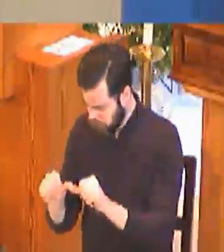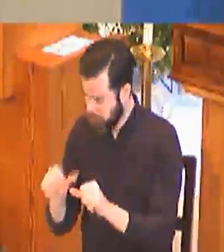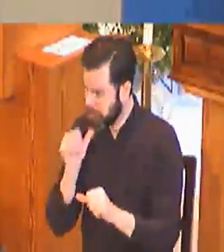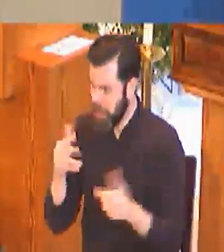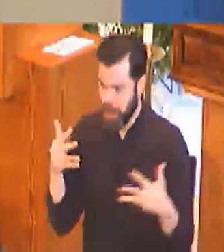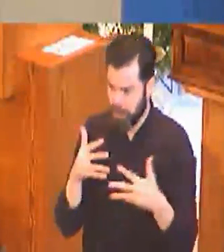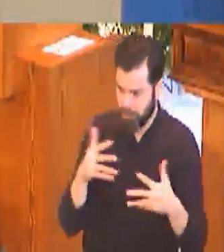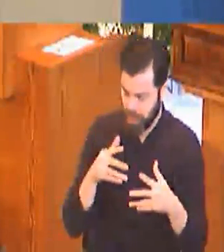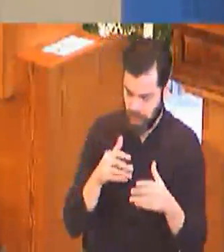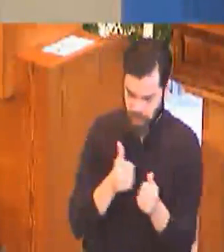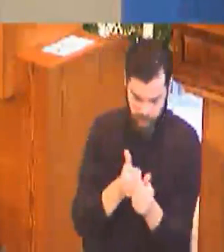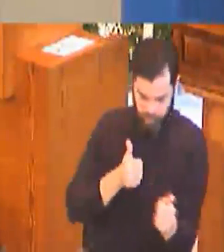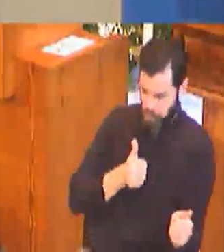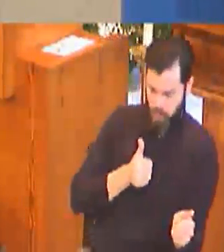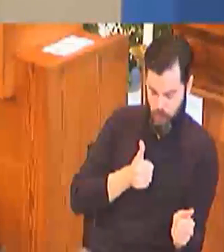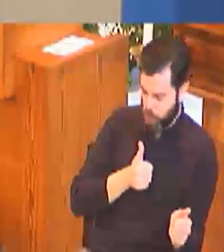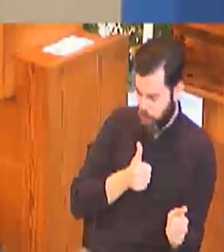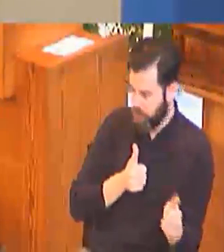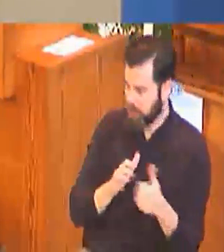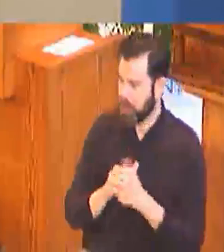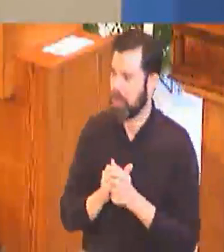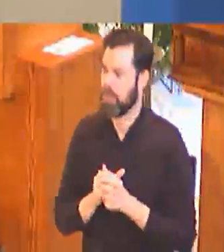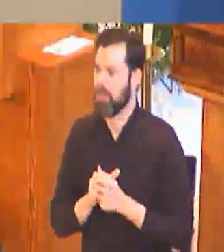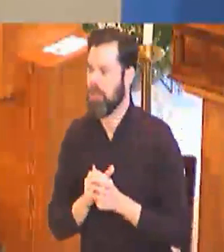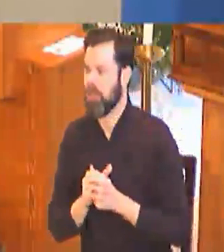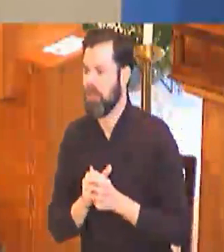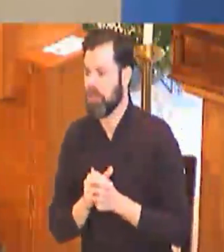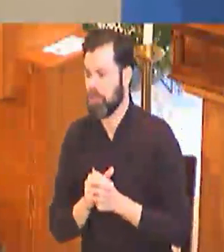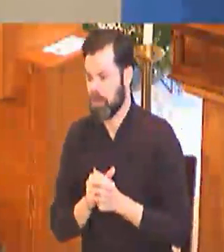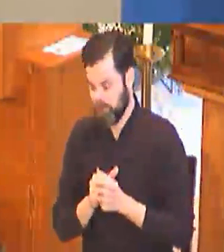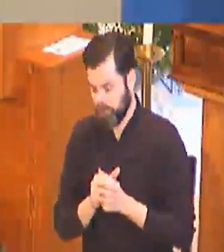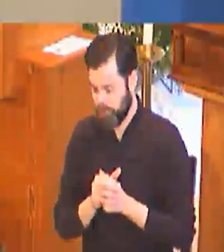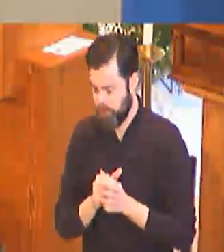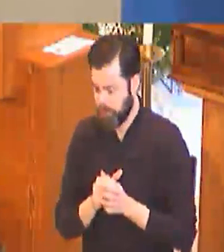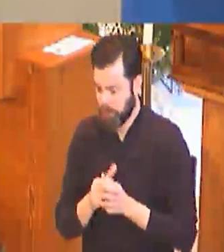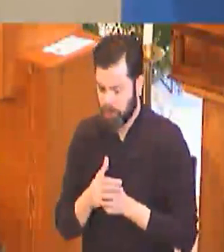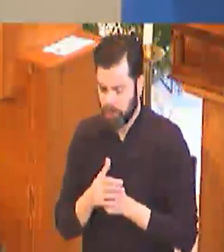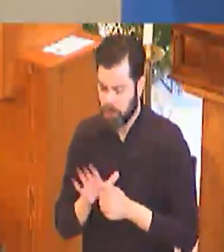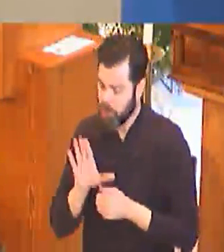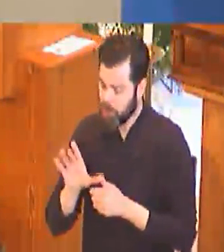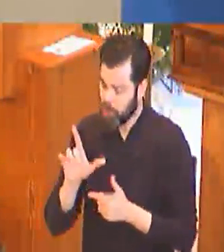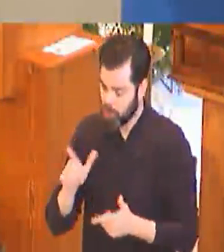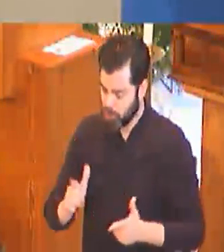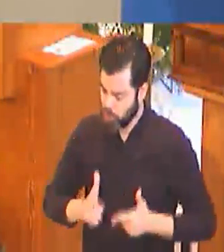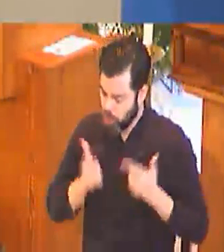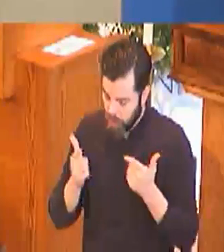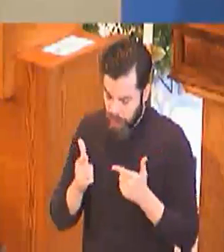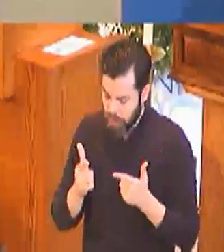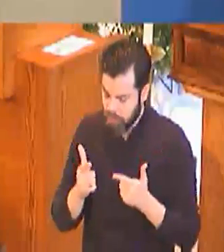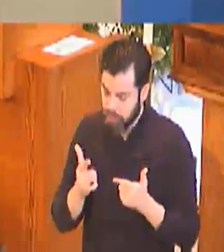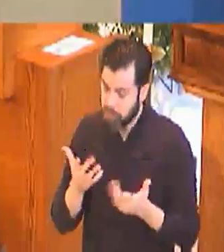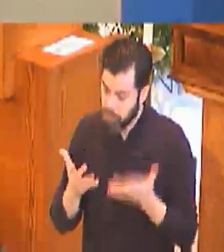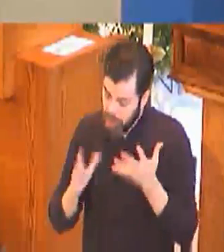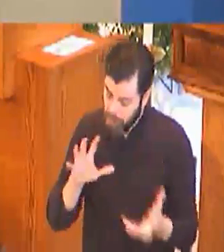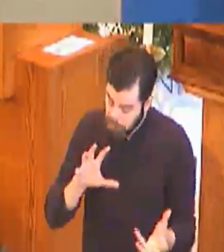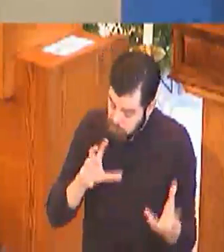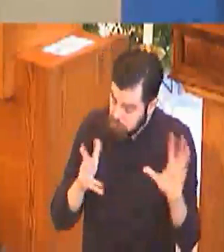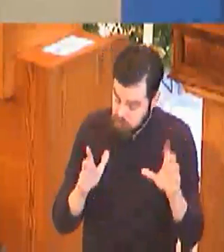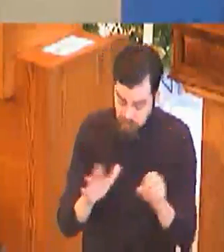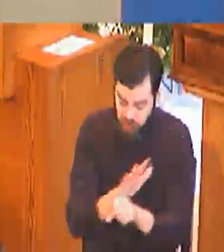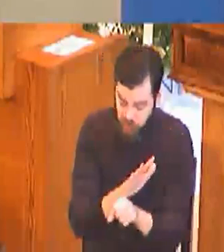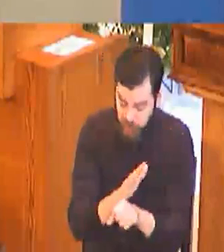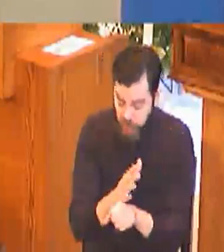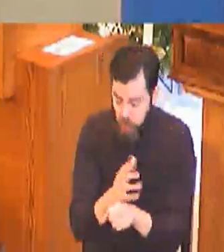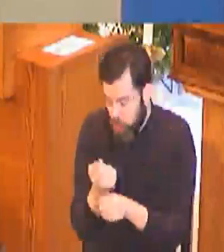not to say that you must experience a huge upheaval to hold on to your dreams. It is to say that